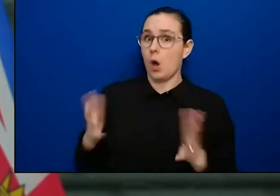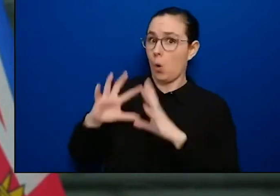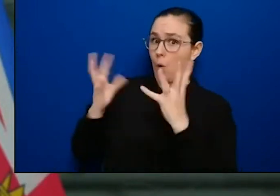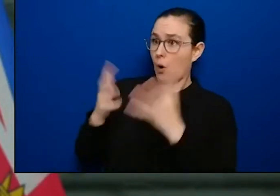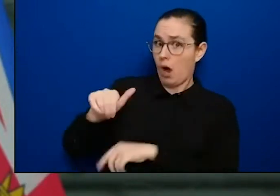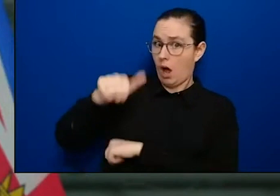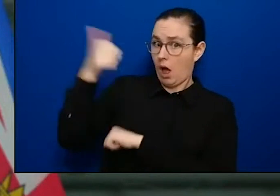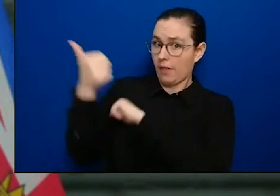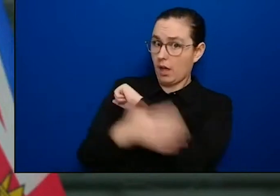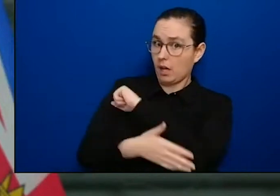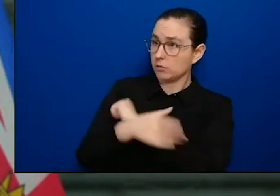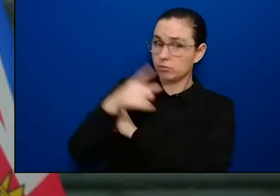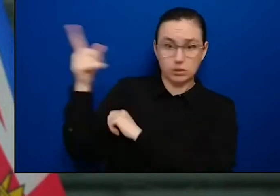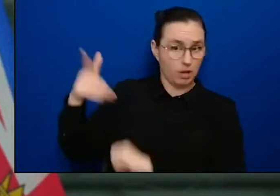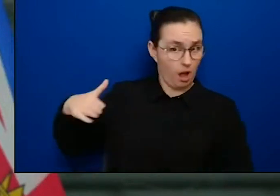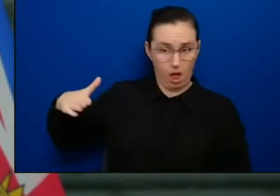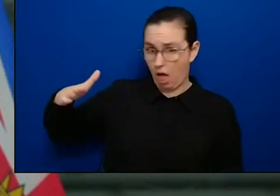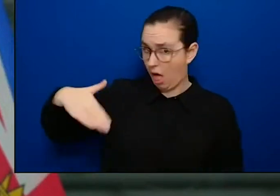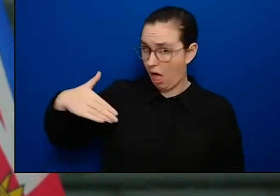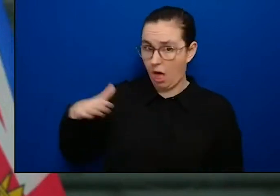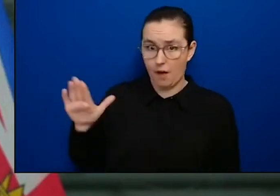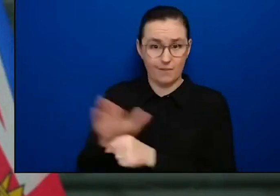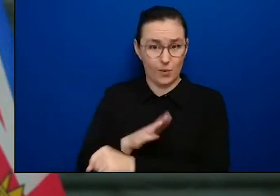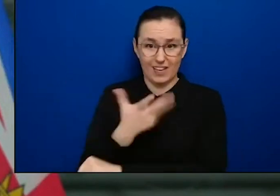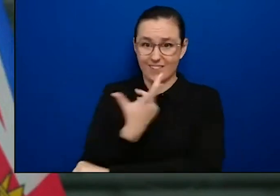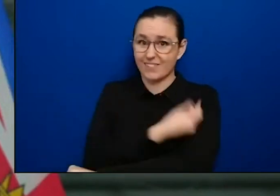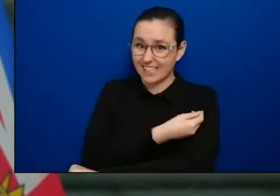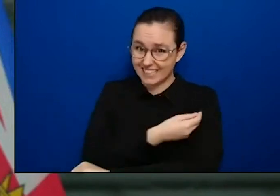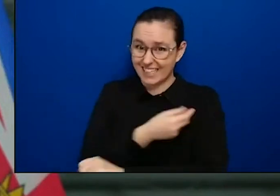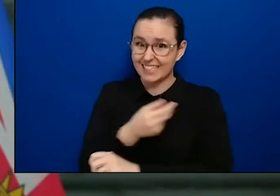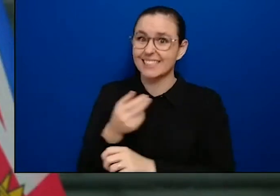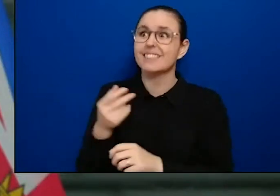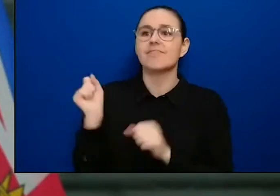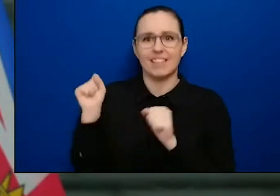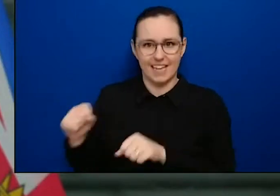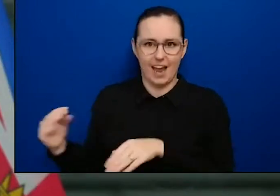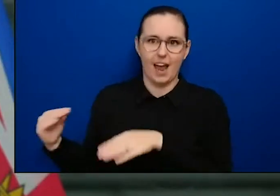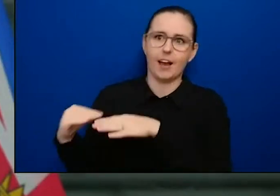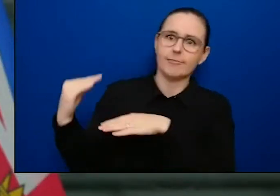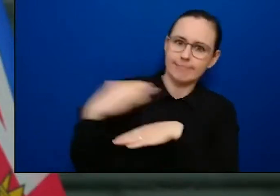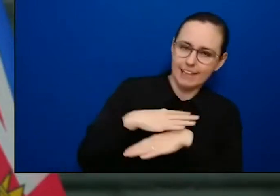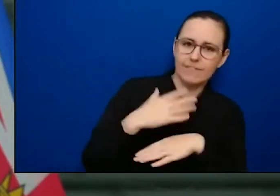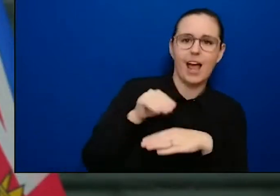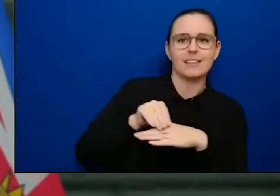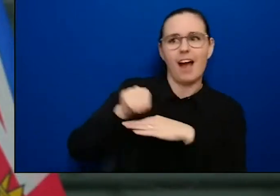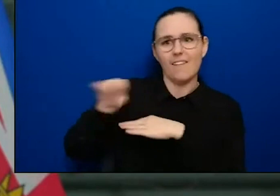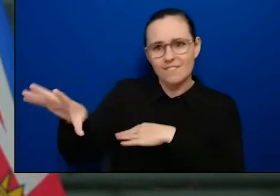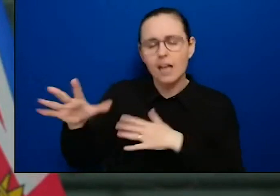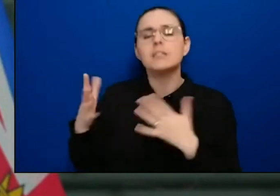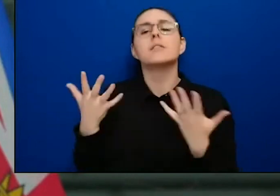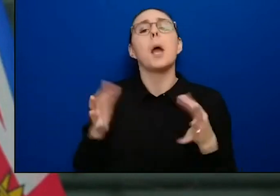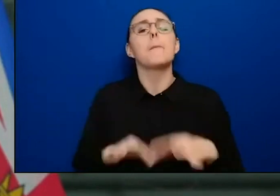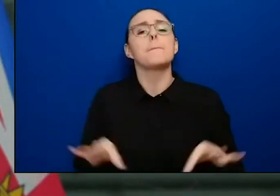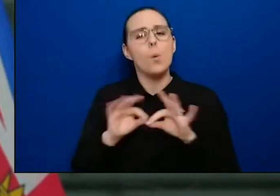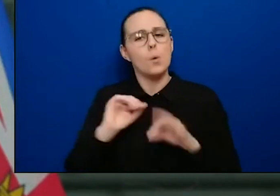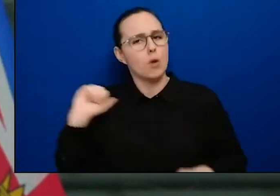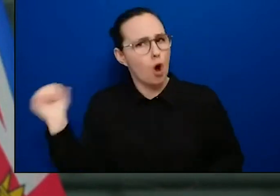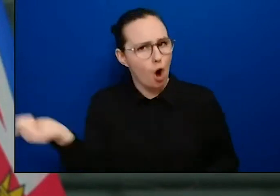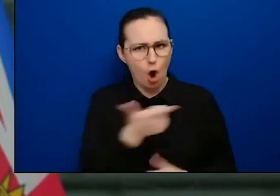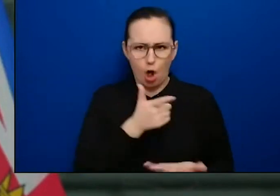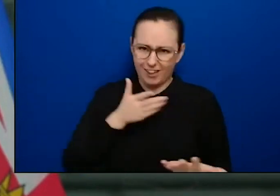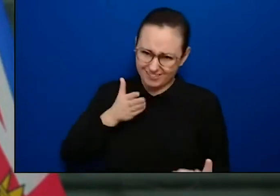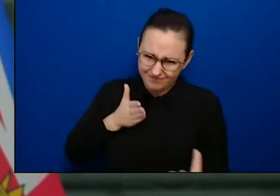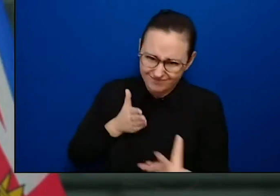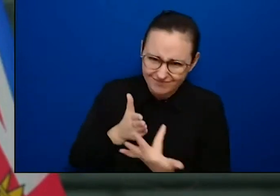risk. As I said, the best thing we can do is to protect ourselves and our loved ones and our communities by getting